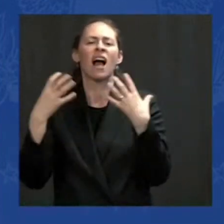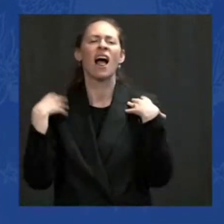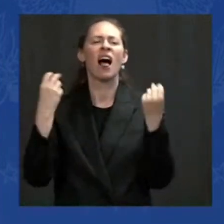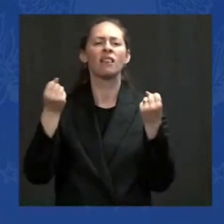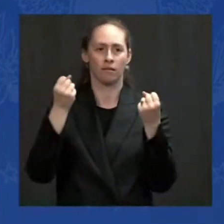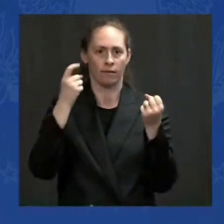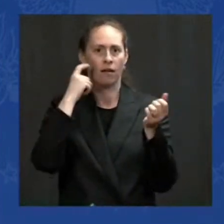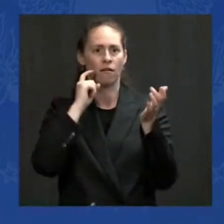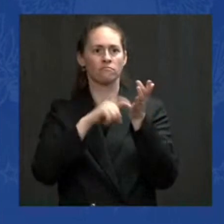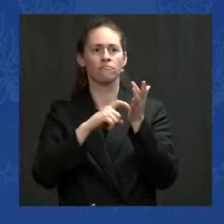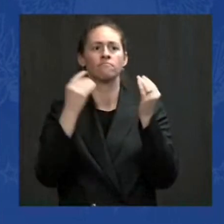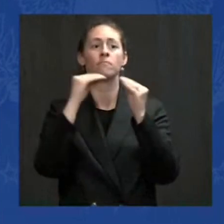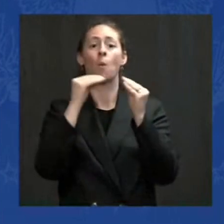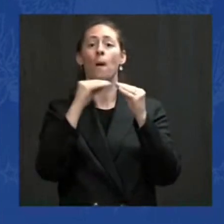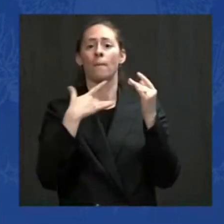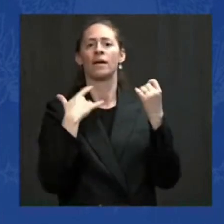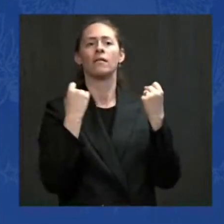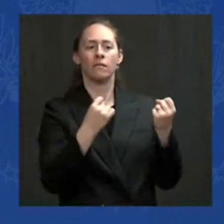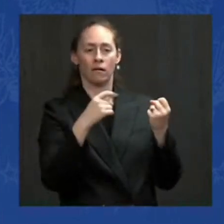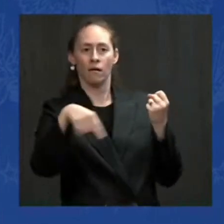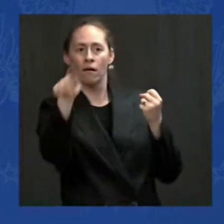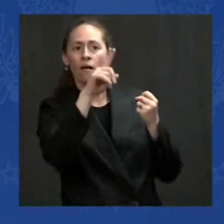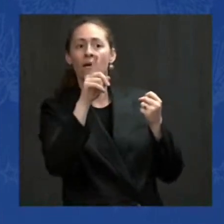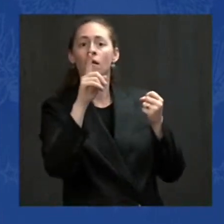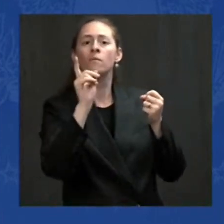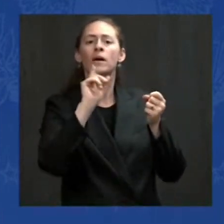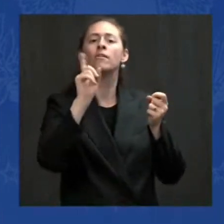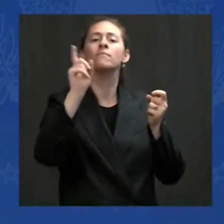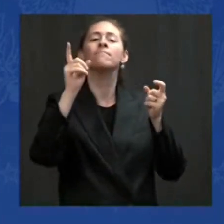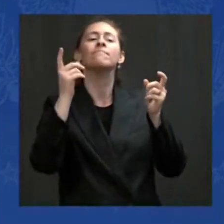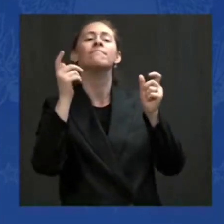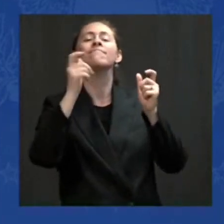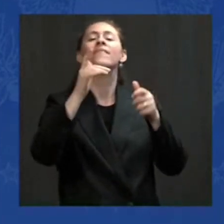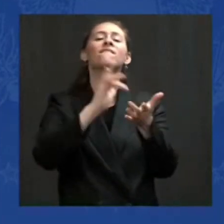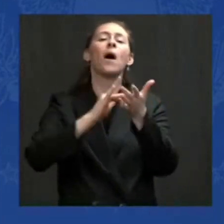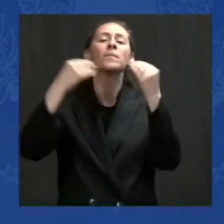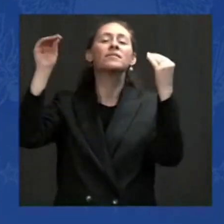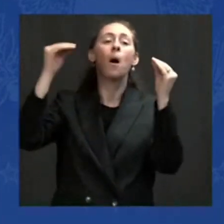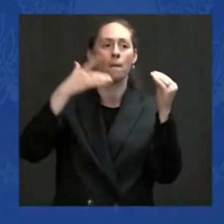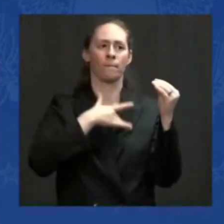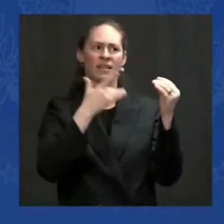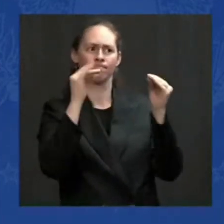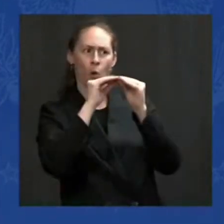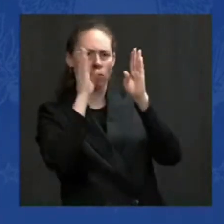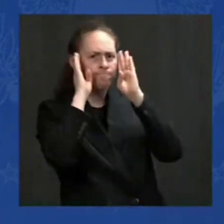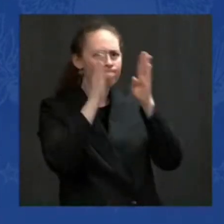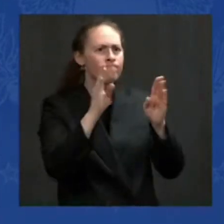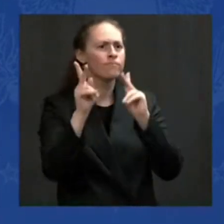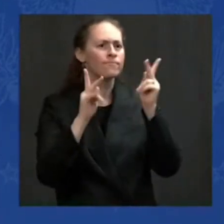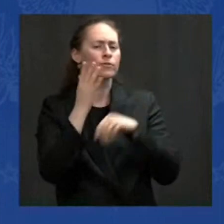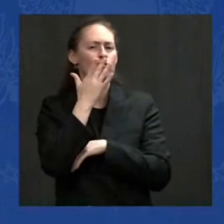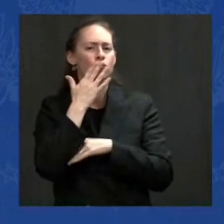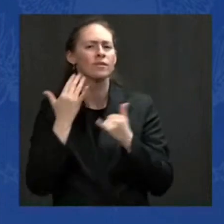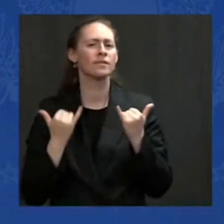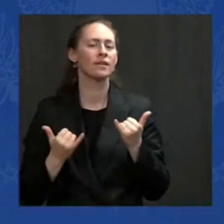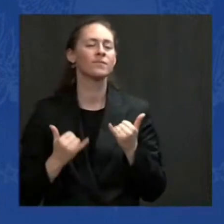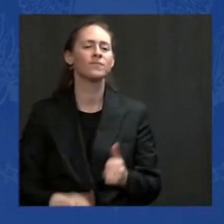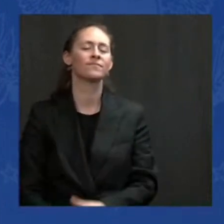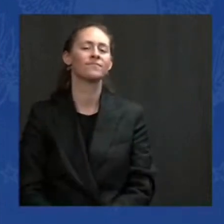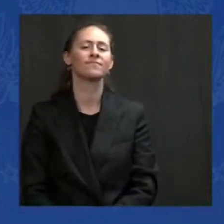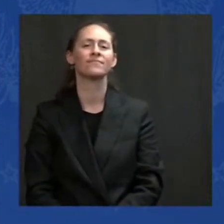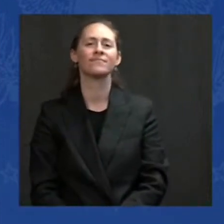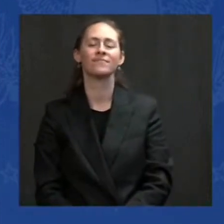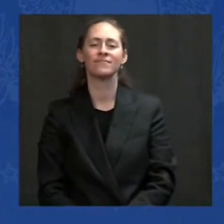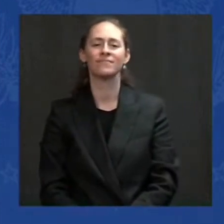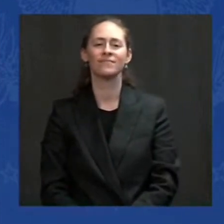And over 50% of vaccines administered at the federally run vaccination centers went to people of color.